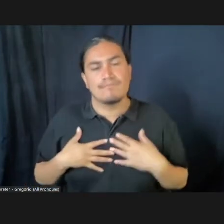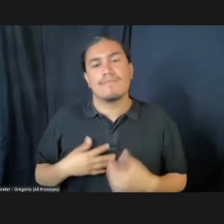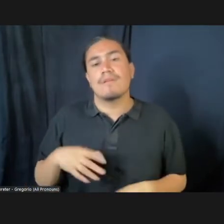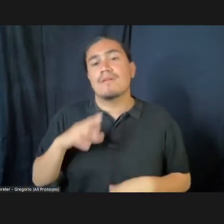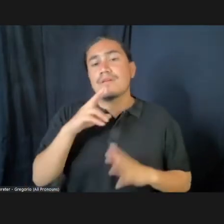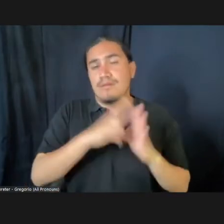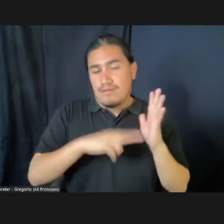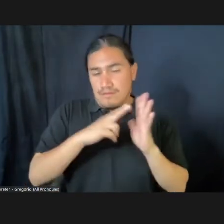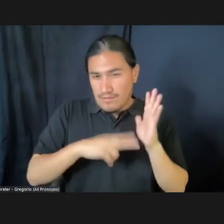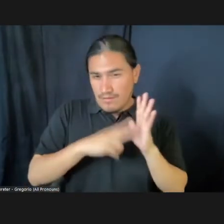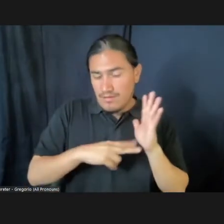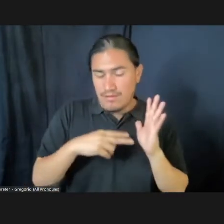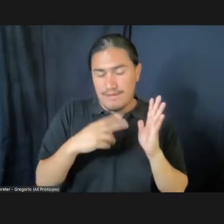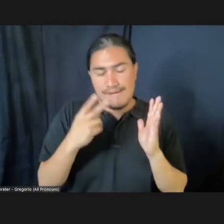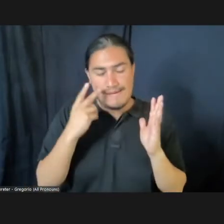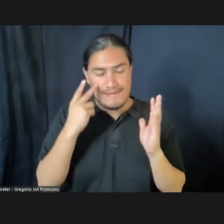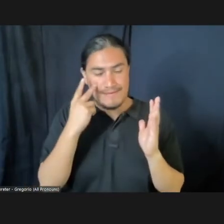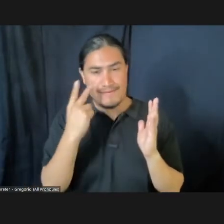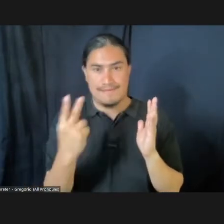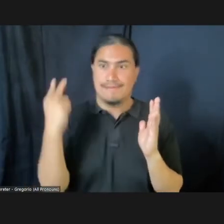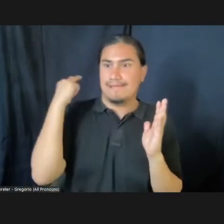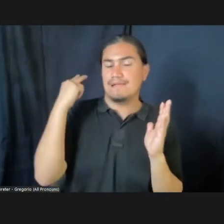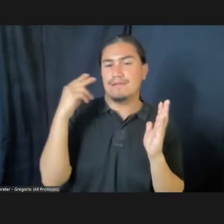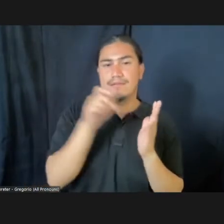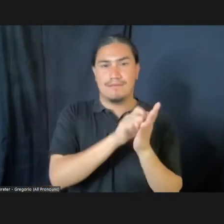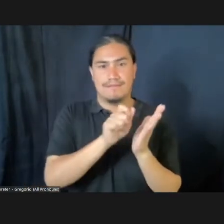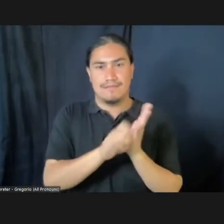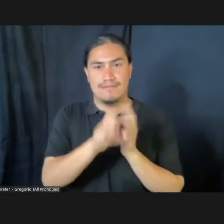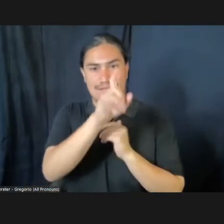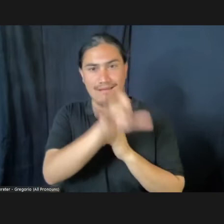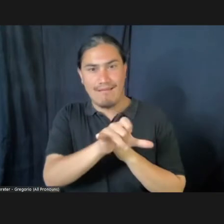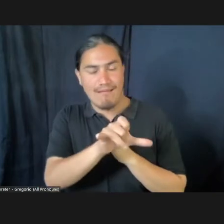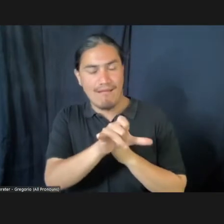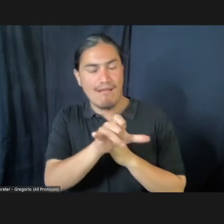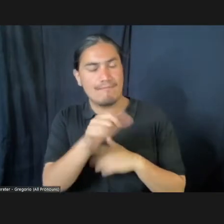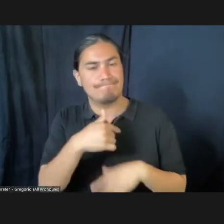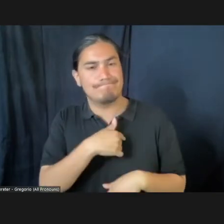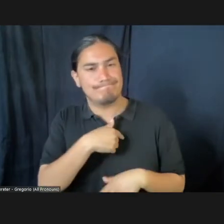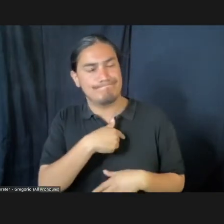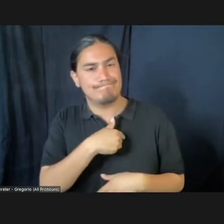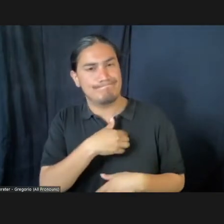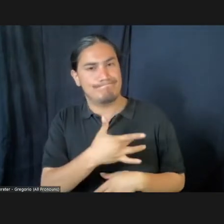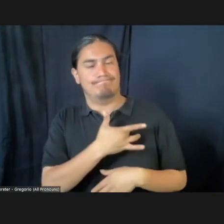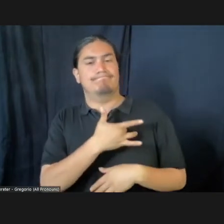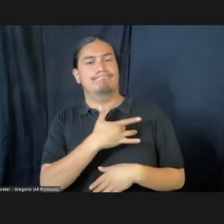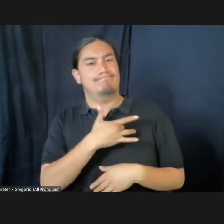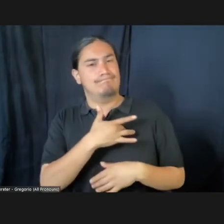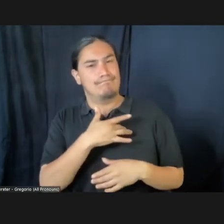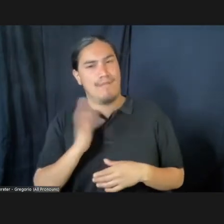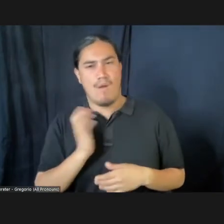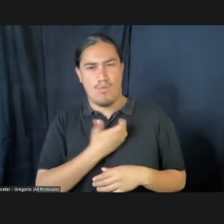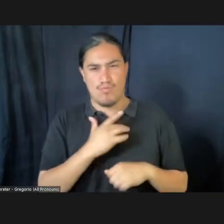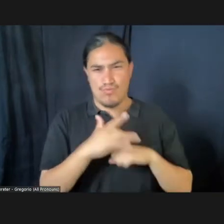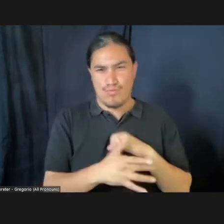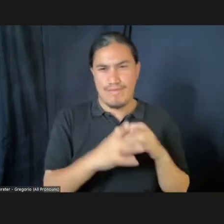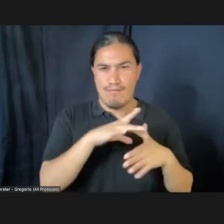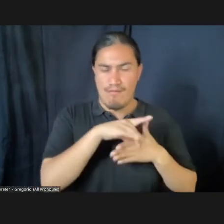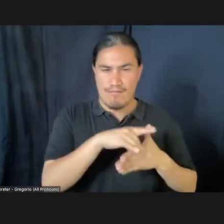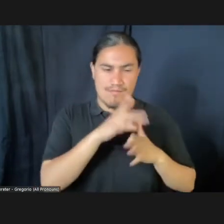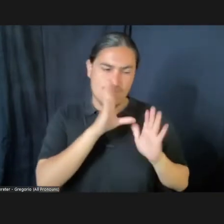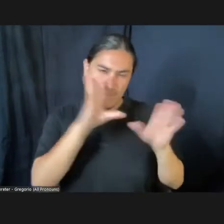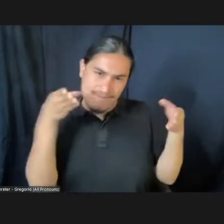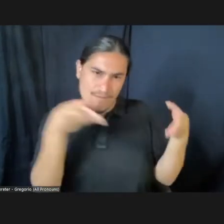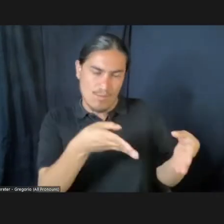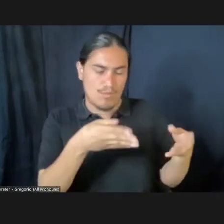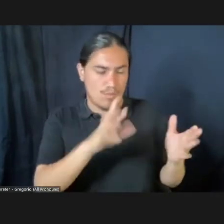Reading back over many of the essays, I was struck by how much our early content focused on the role